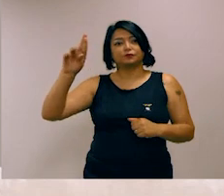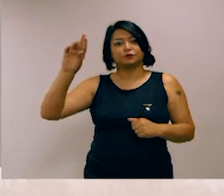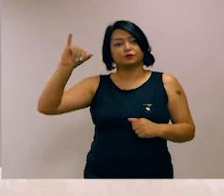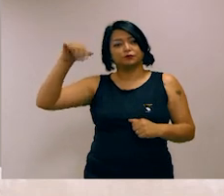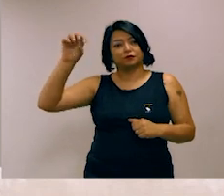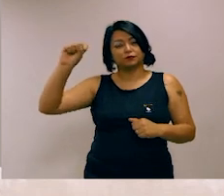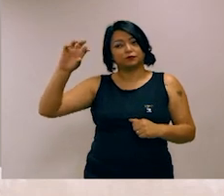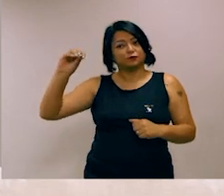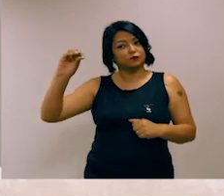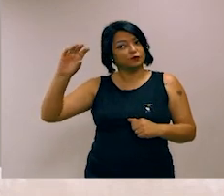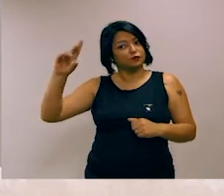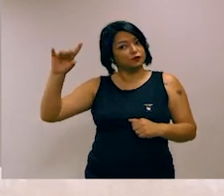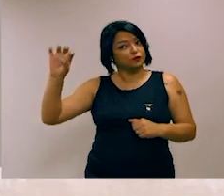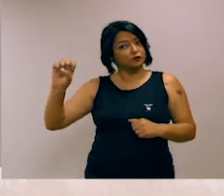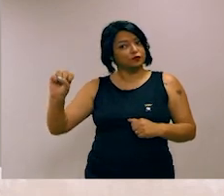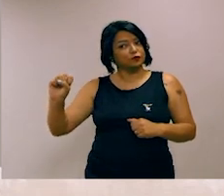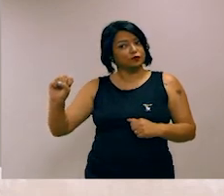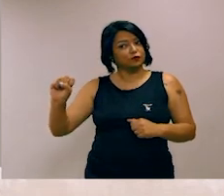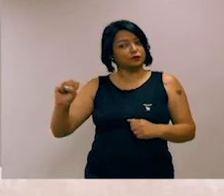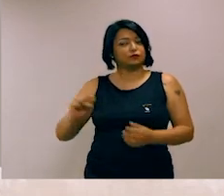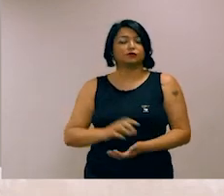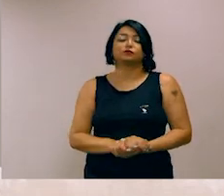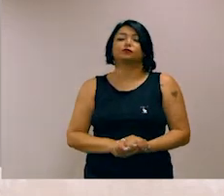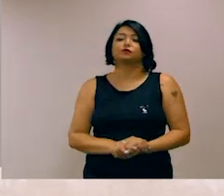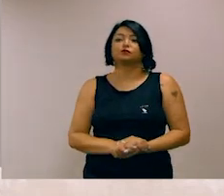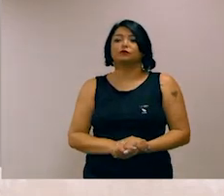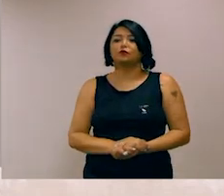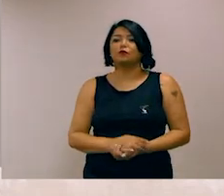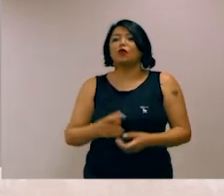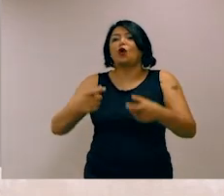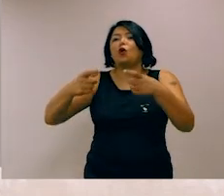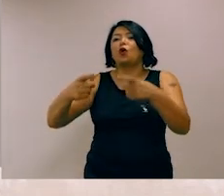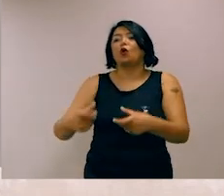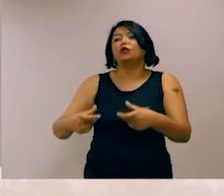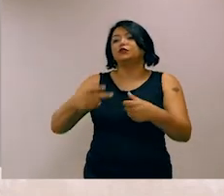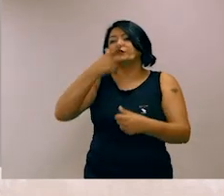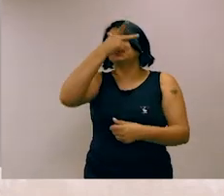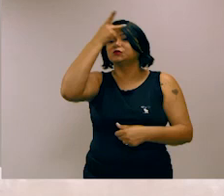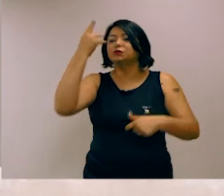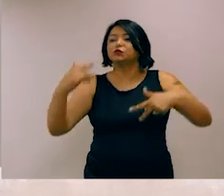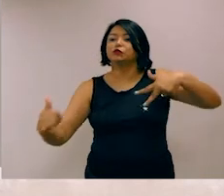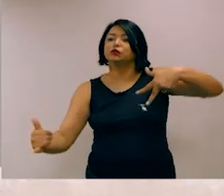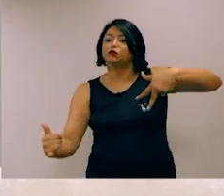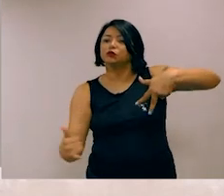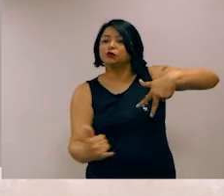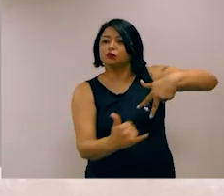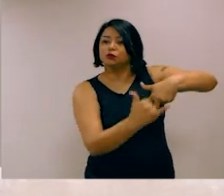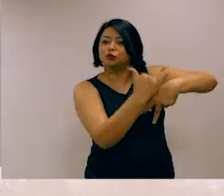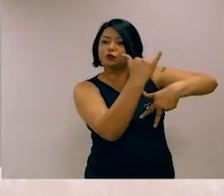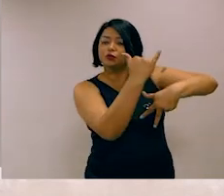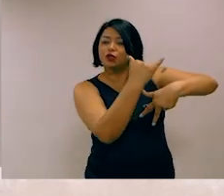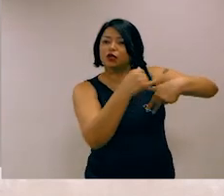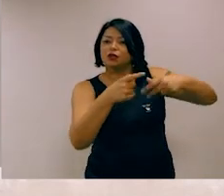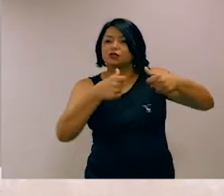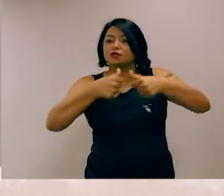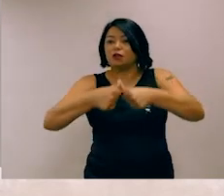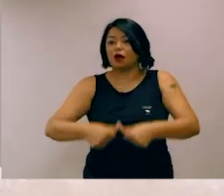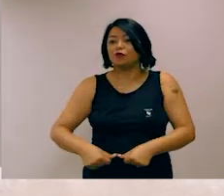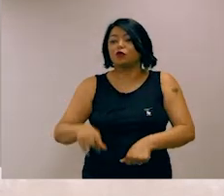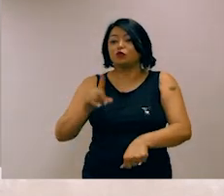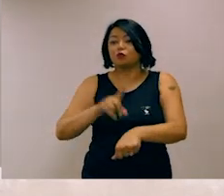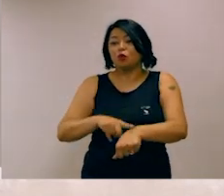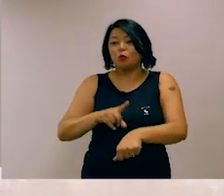the missing people, the map of the final position of the missing victims,